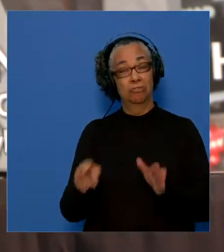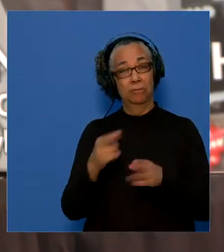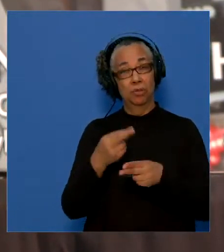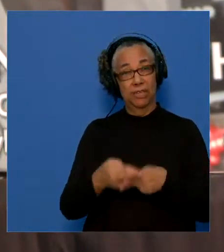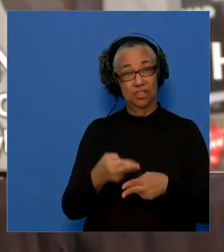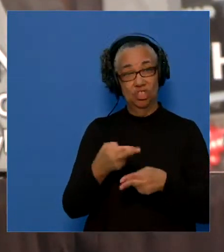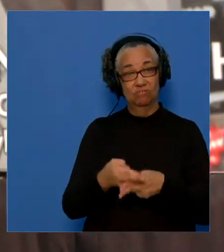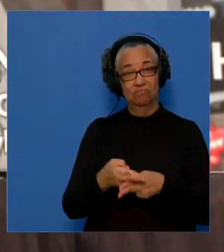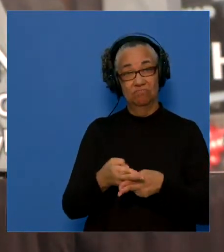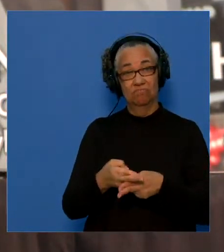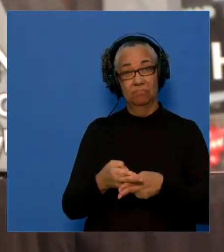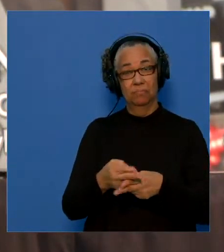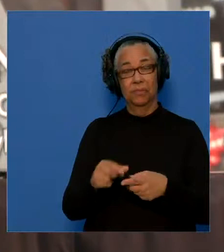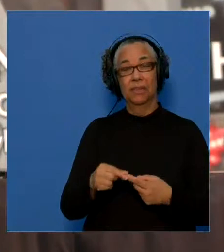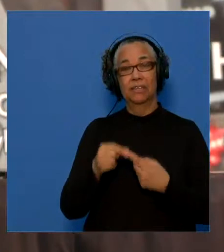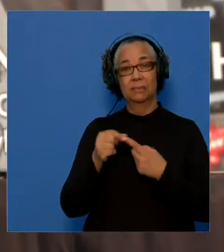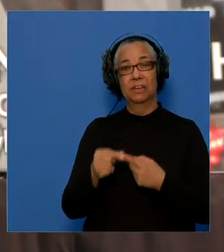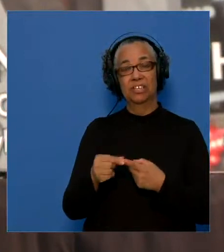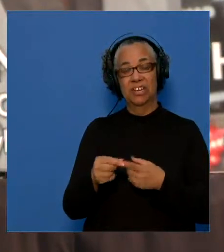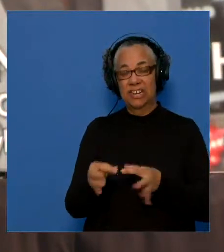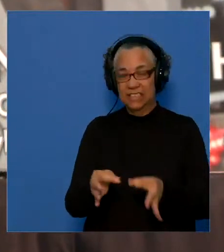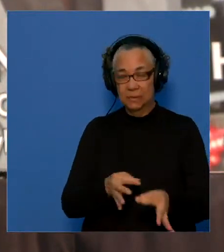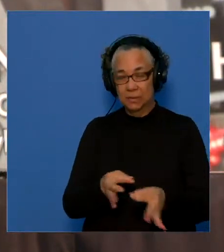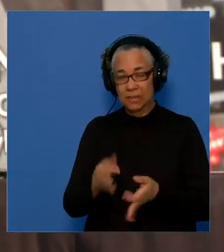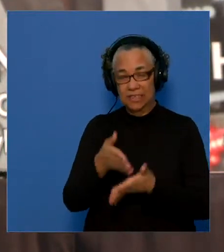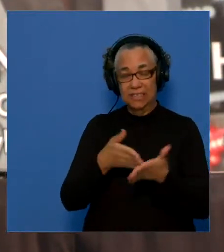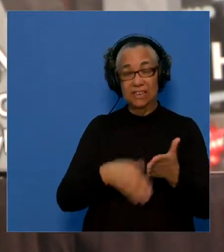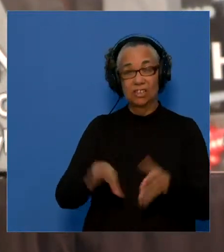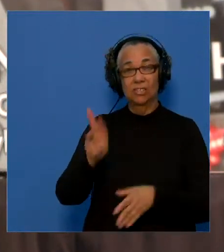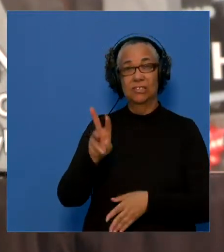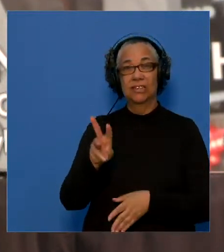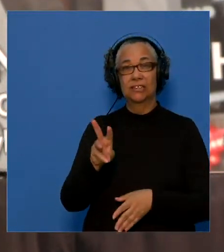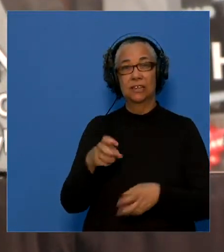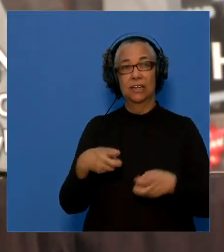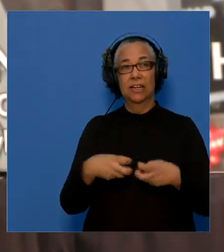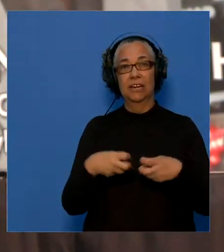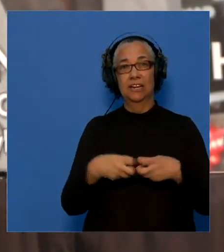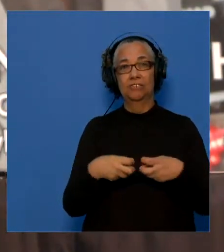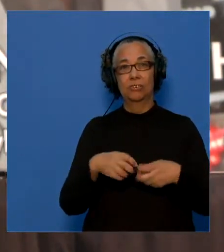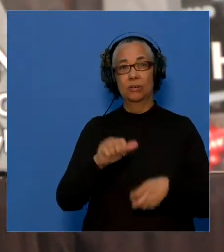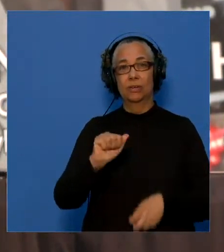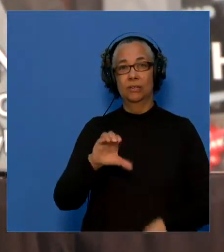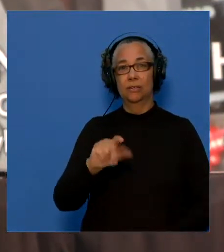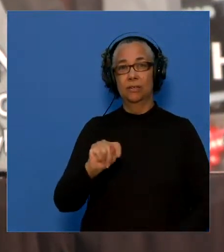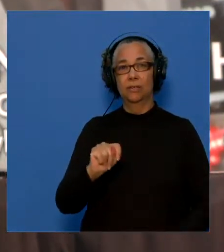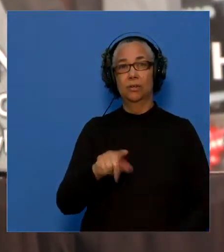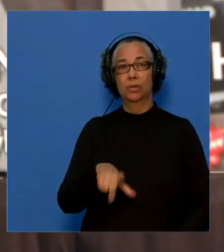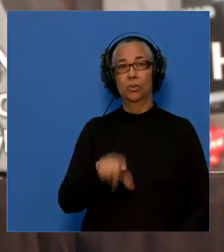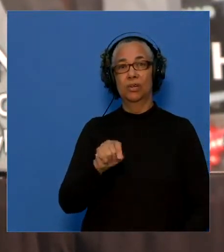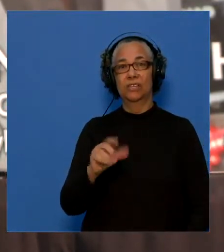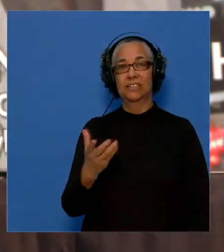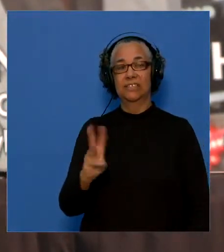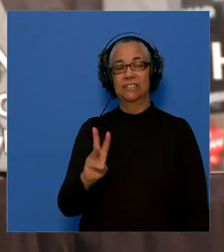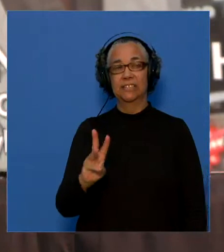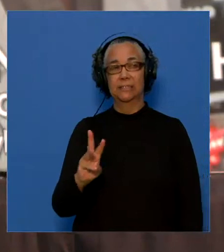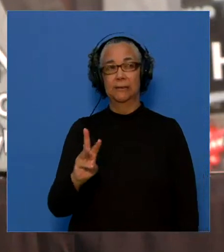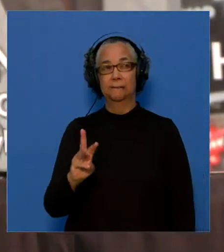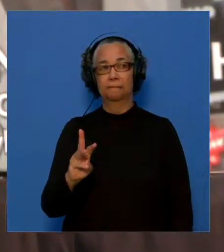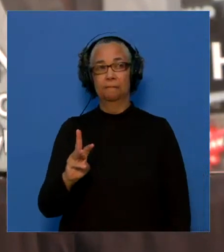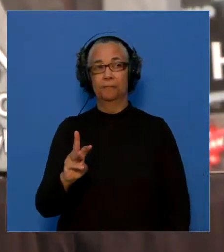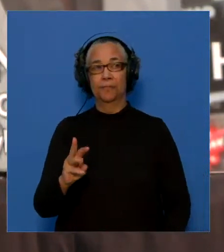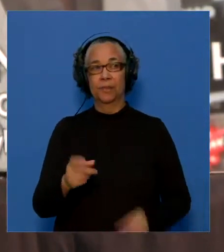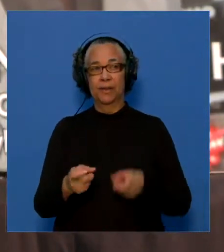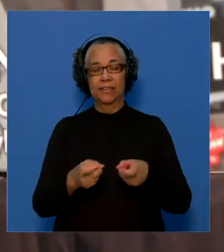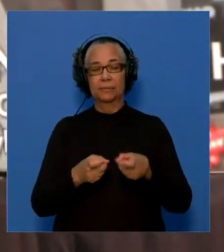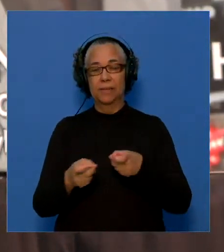especially as defined by Section 6 of the Electricity Act 2016, which outlines the purposes